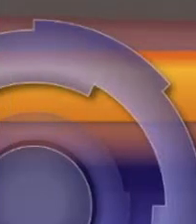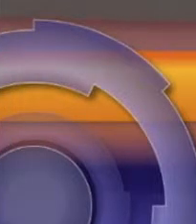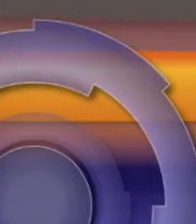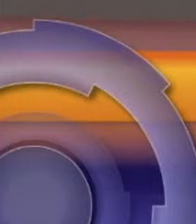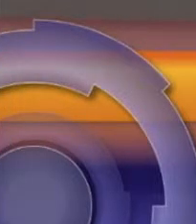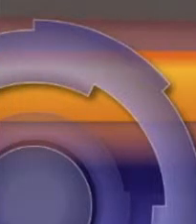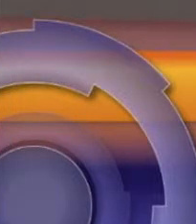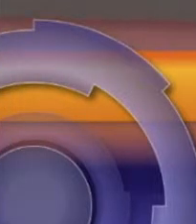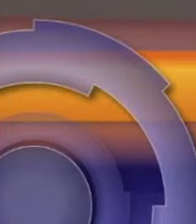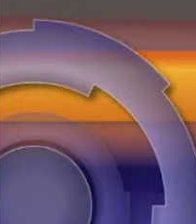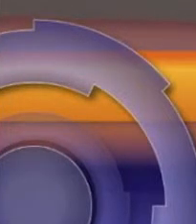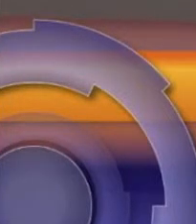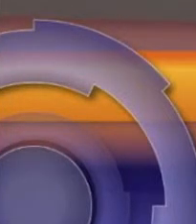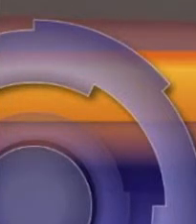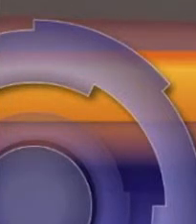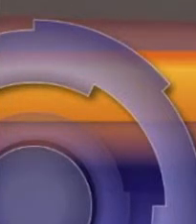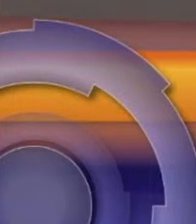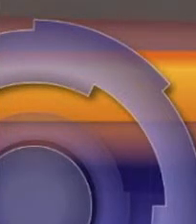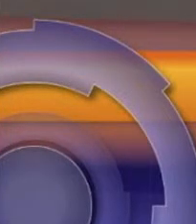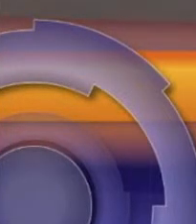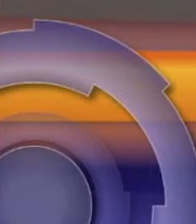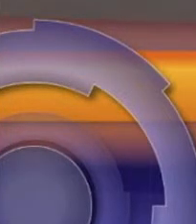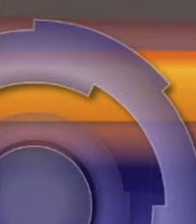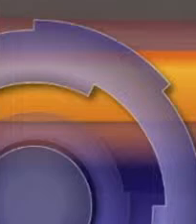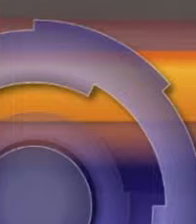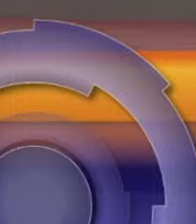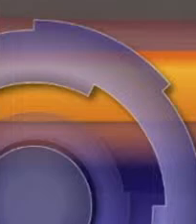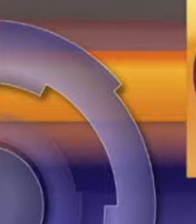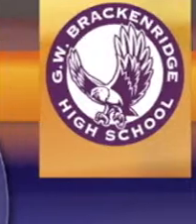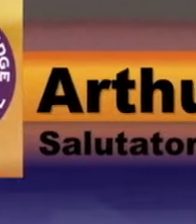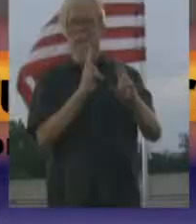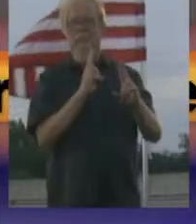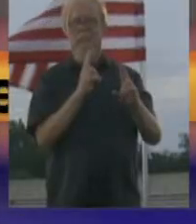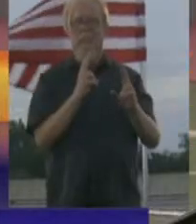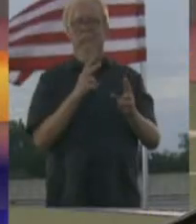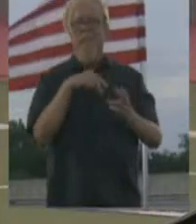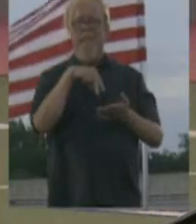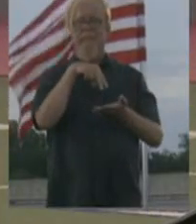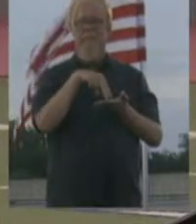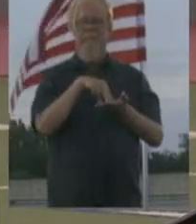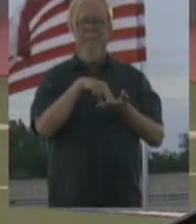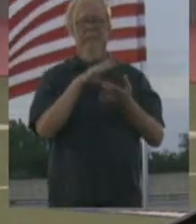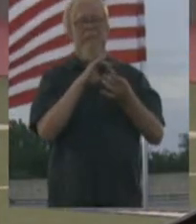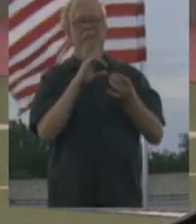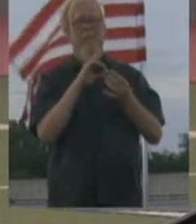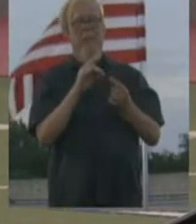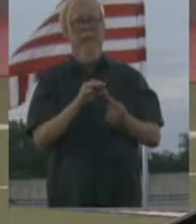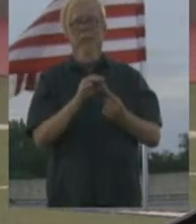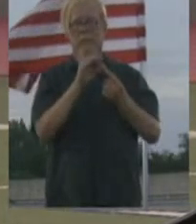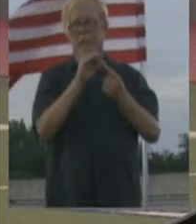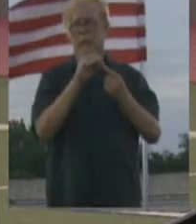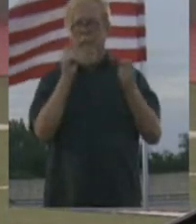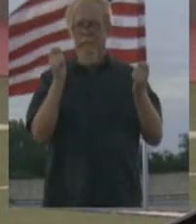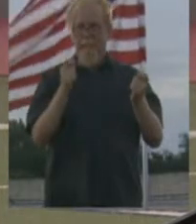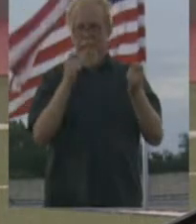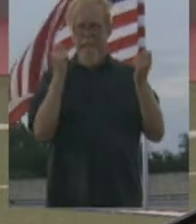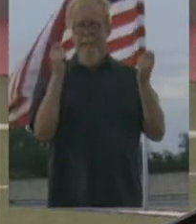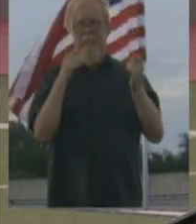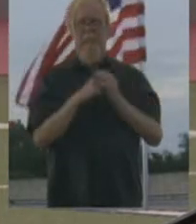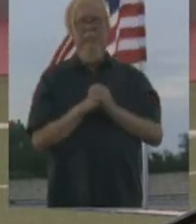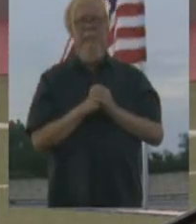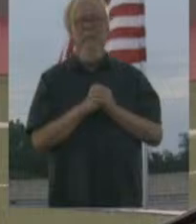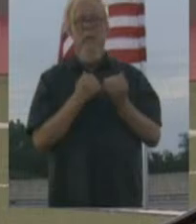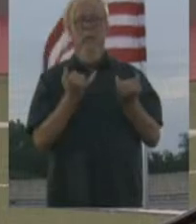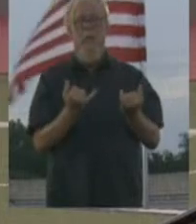2022. It is truly an honor to be speaking at this special occasion. Today's event marks the end of